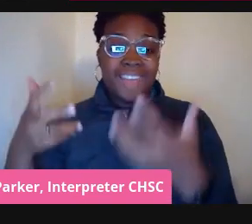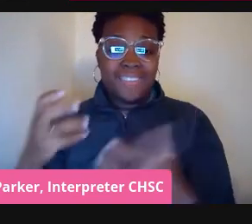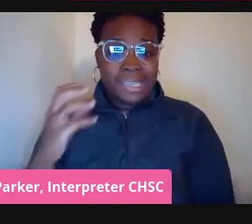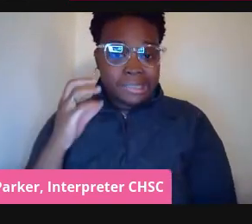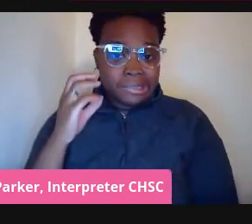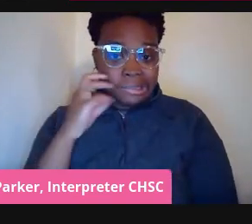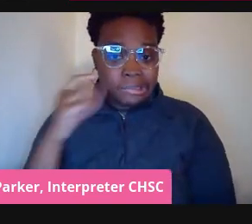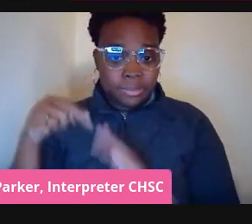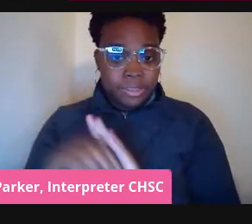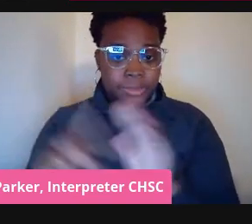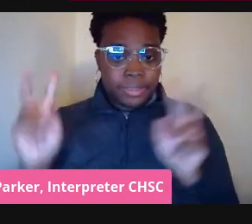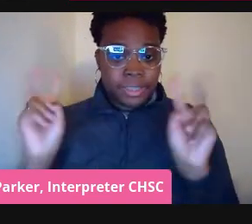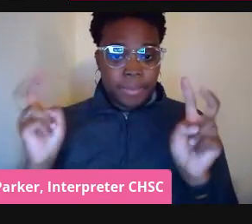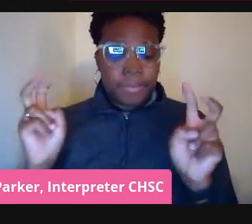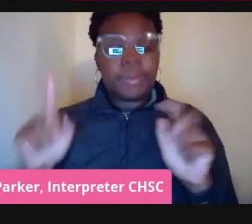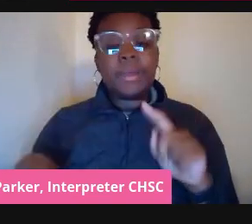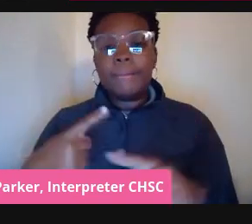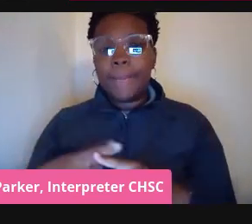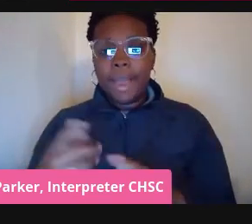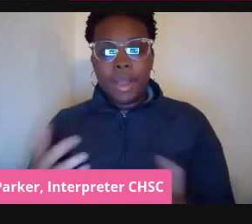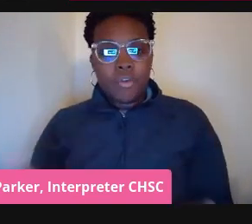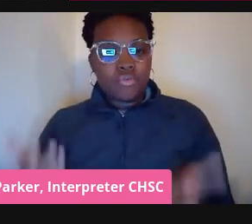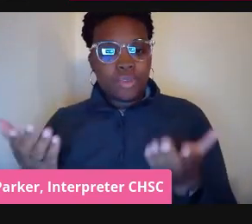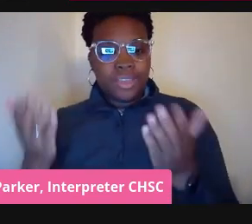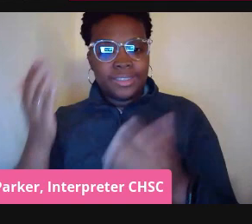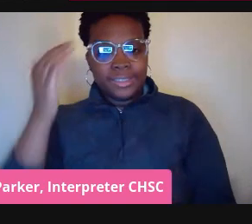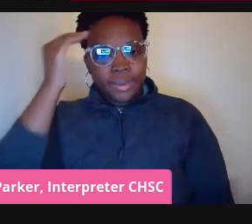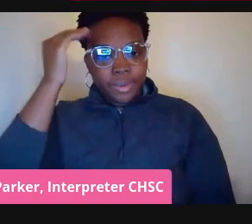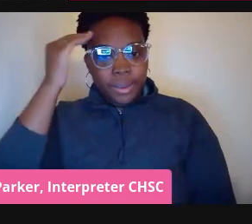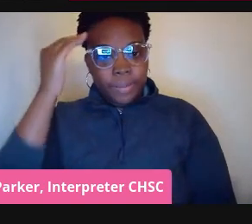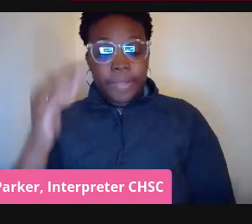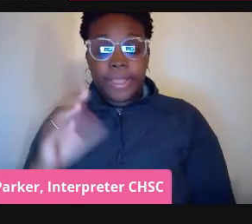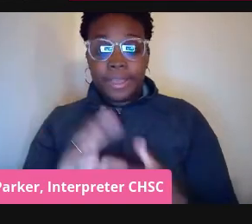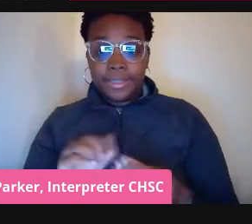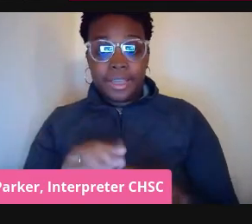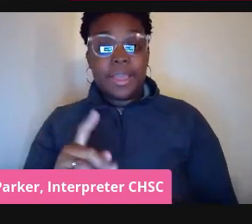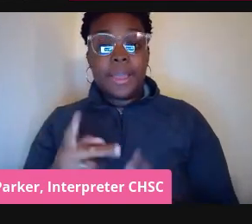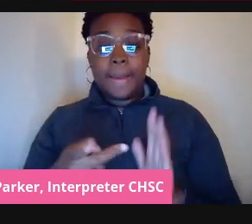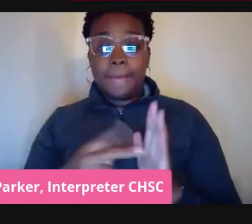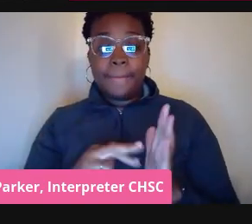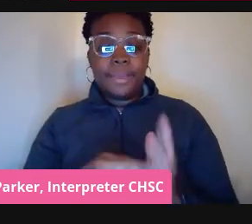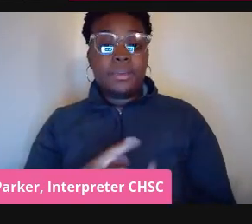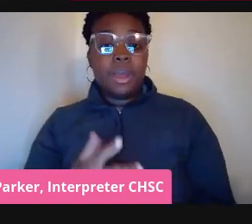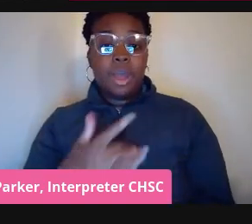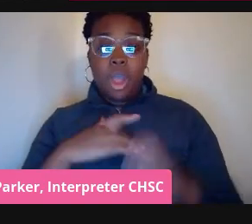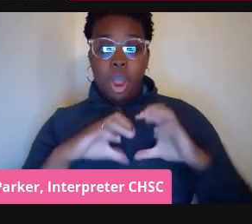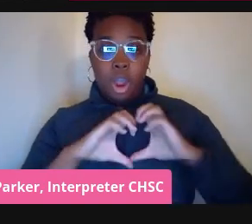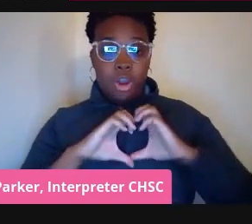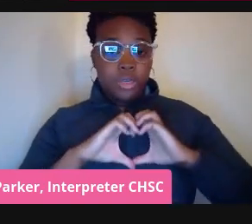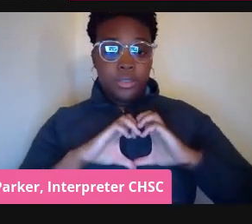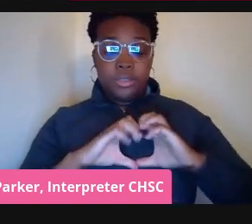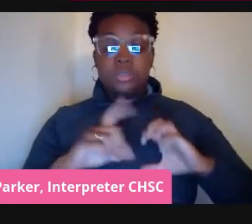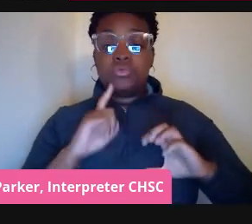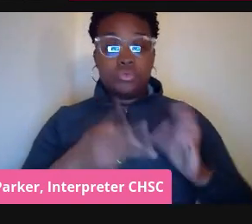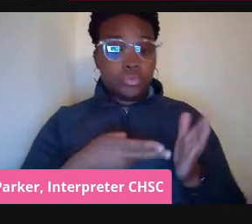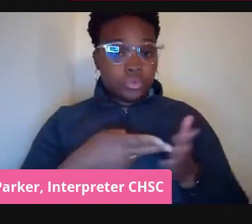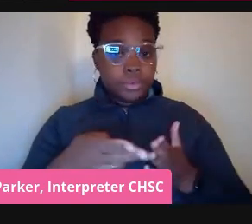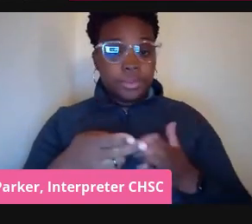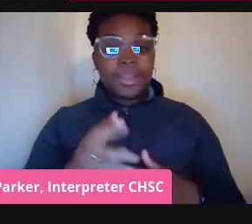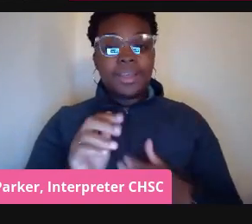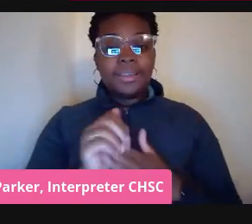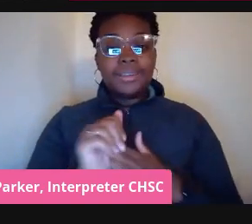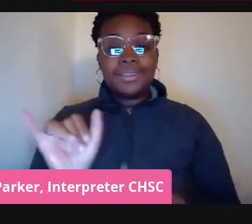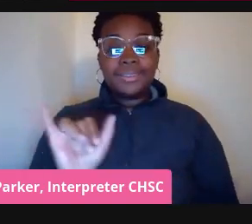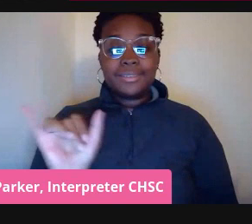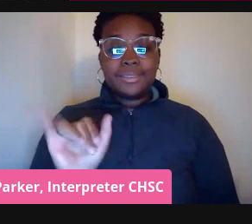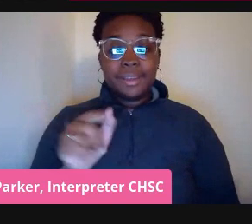about bringing awareness. And I'm going to say this, and I mean it from the bottom of my heart. It's leaders like you and voices like